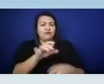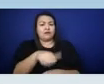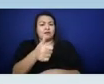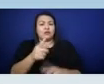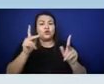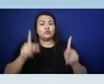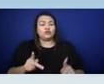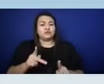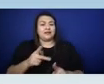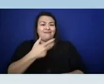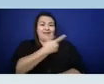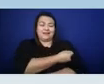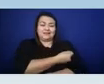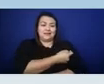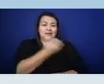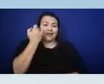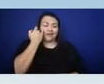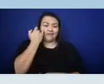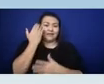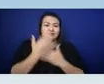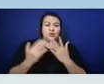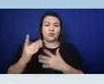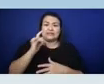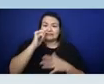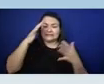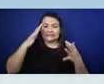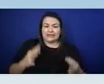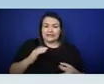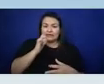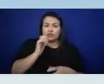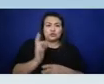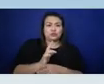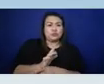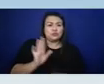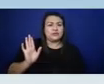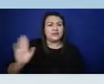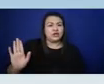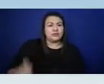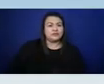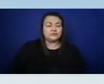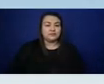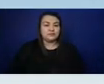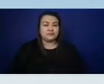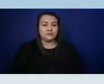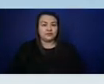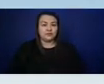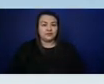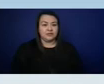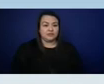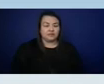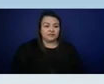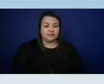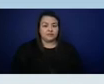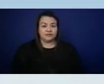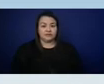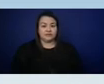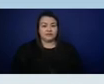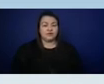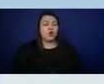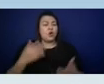one's submitted by Rosa in zip code 79928. And the question is, why